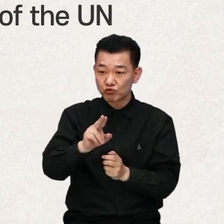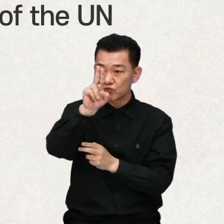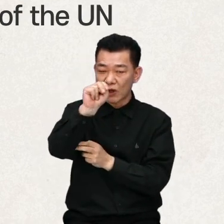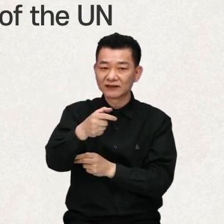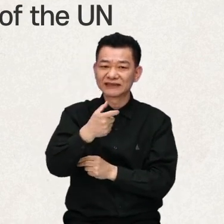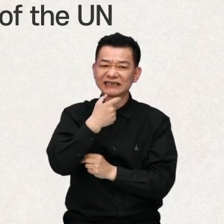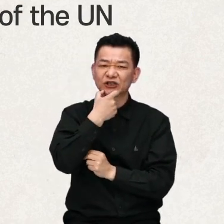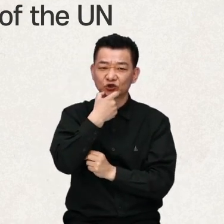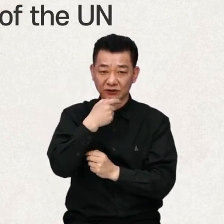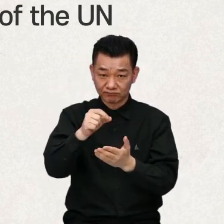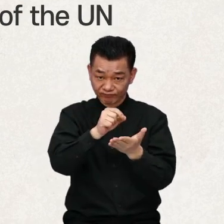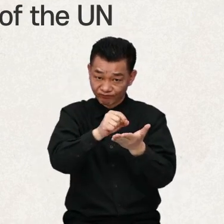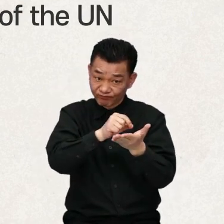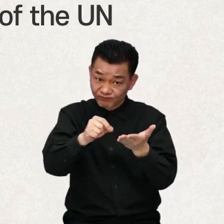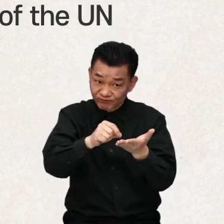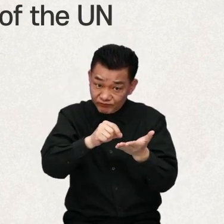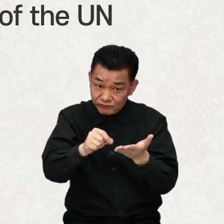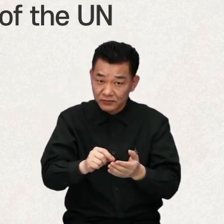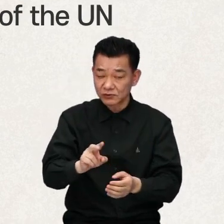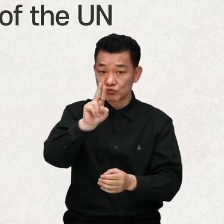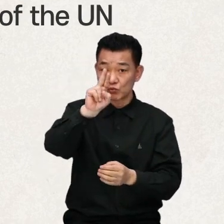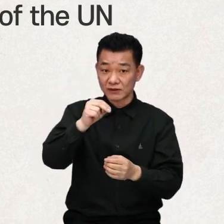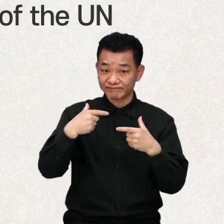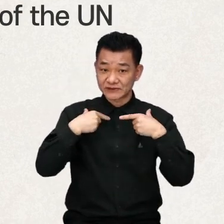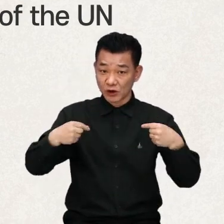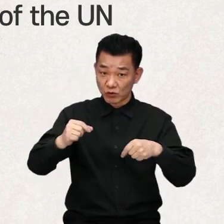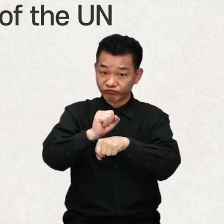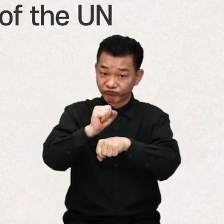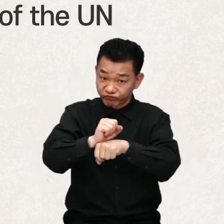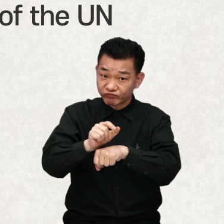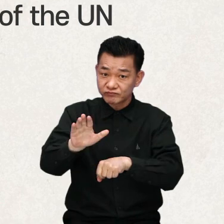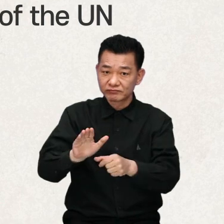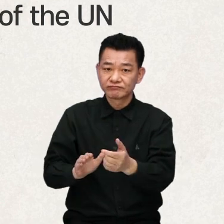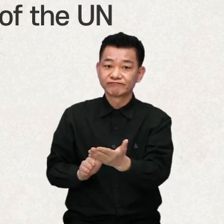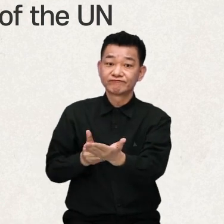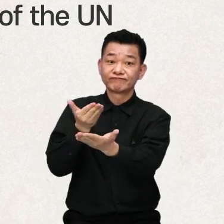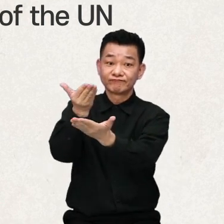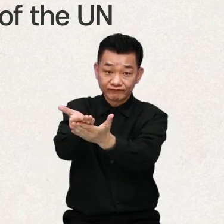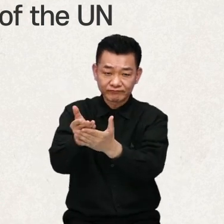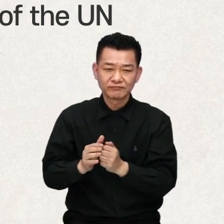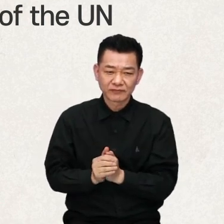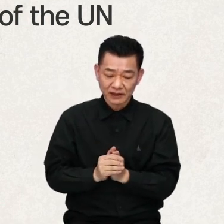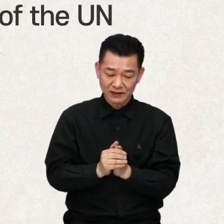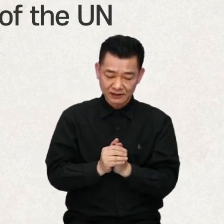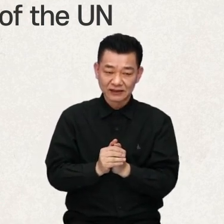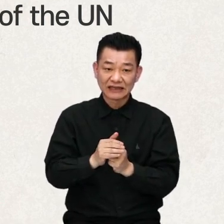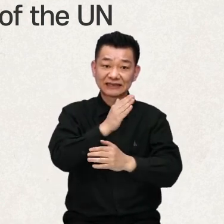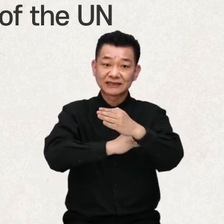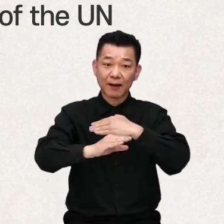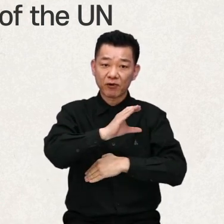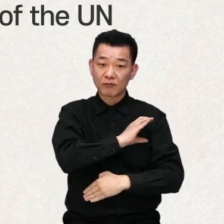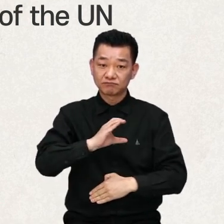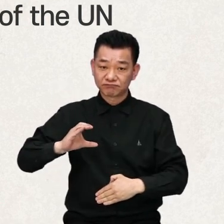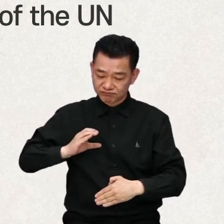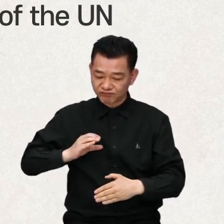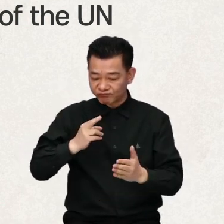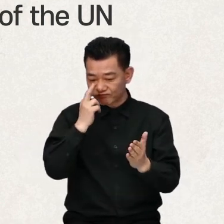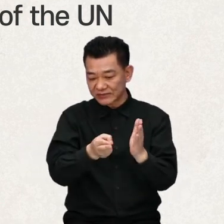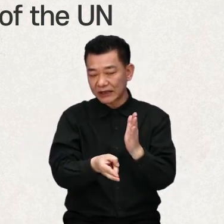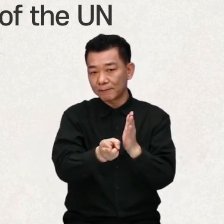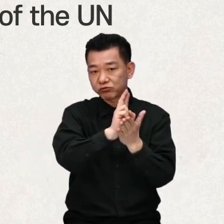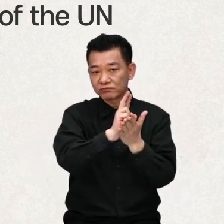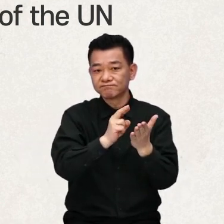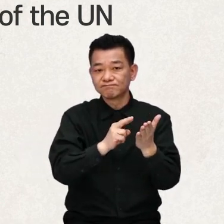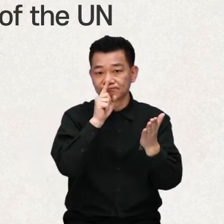Secretary General of the UN after the translation into official language of the UN. Then the UN Committee on the Rights of Persons